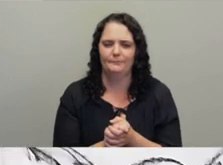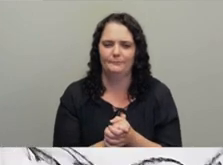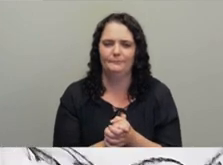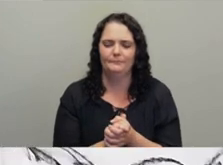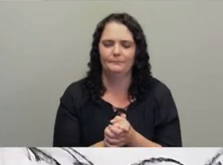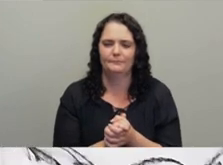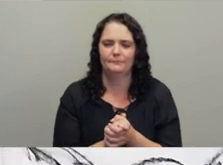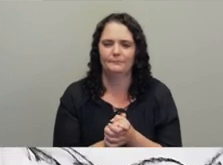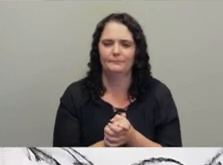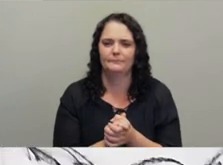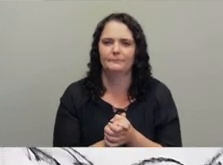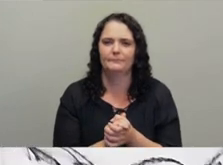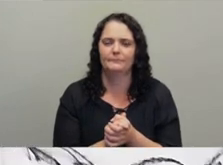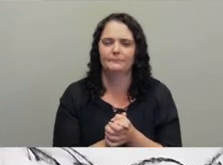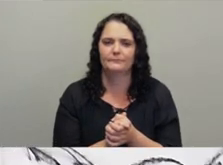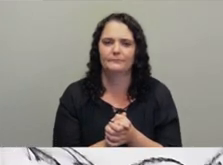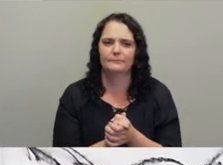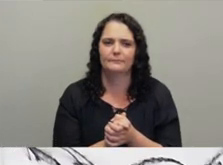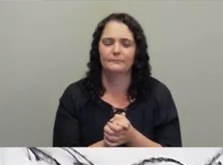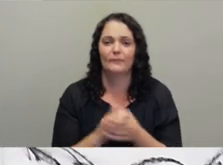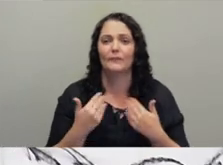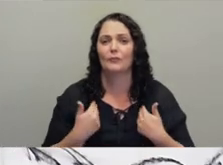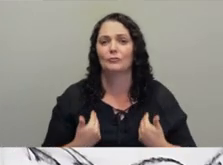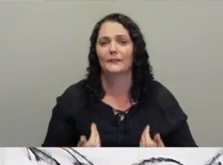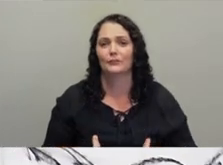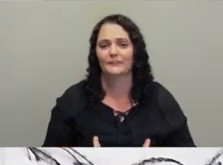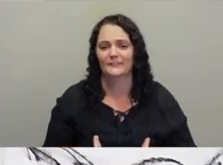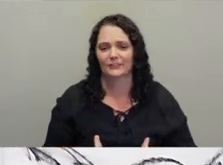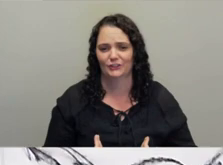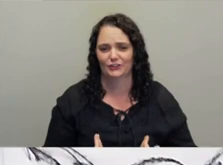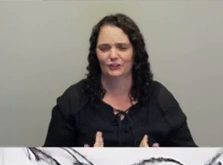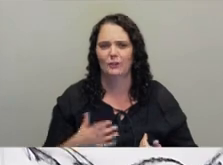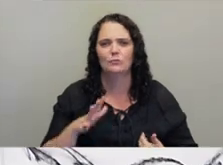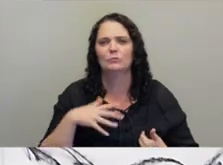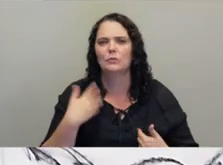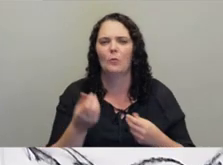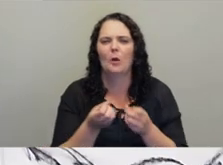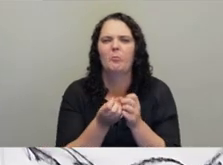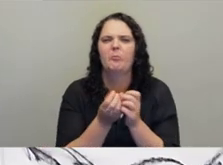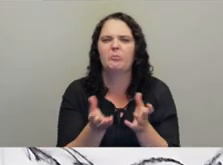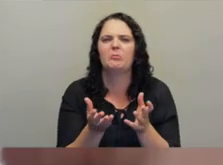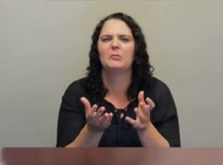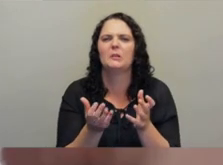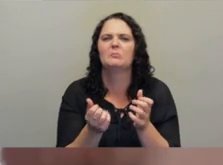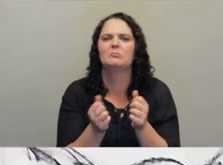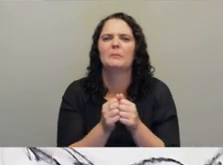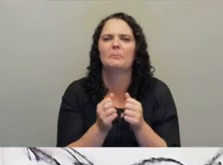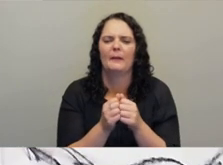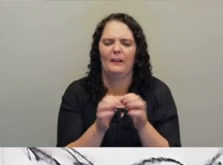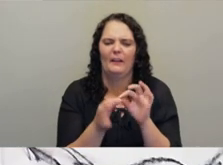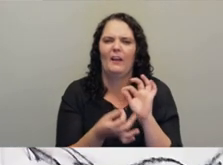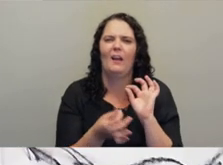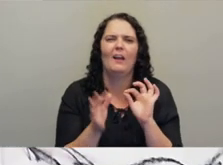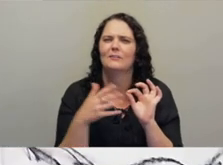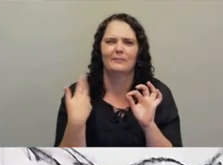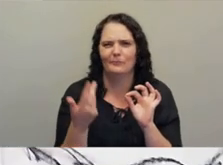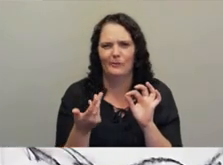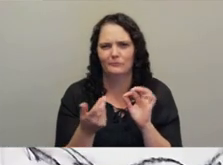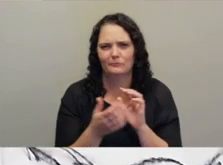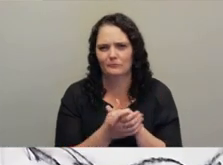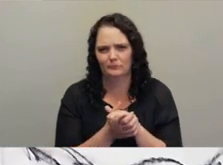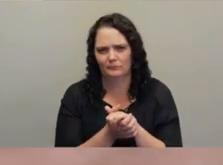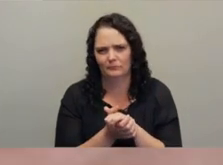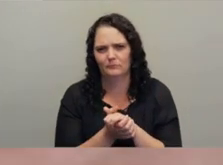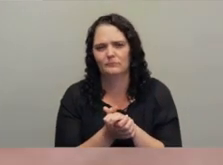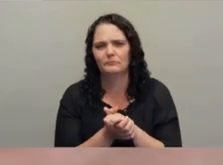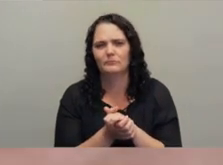concentrated, rich tea, but I'm gonna do it gently so I don't break the tea bag, okay? And then that one's spent, and then I'm gonna grab the next one. All